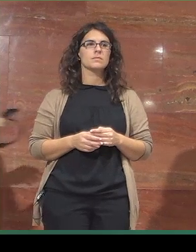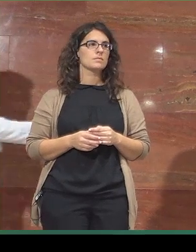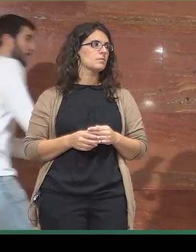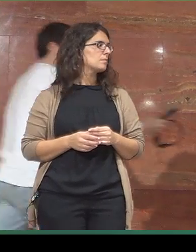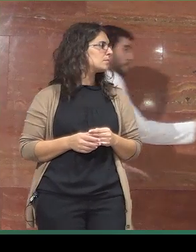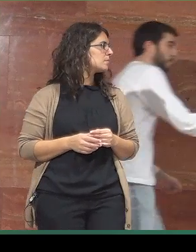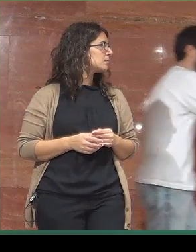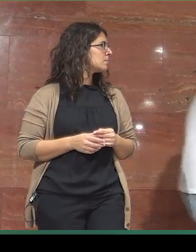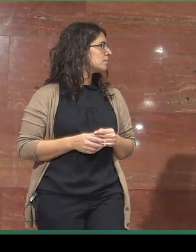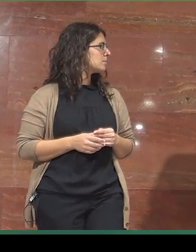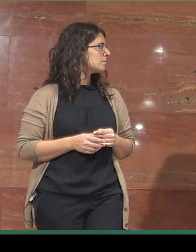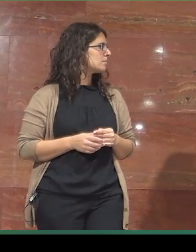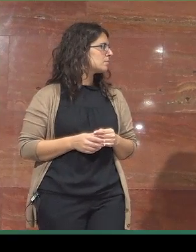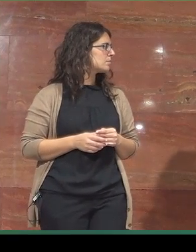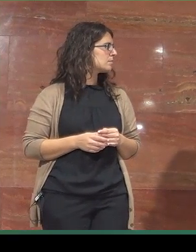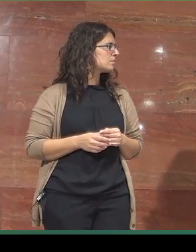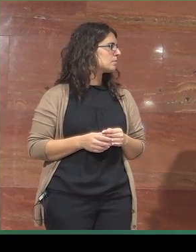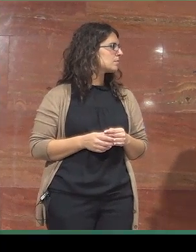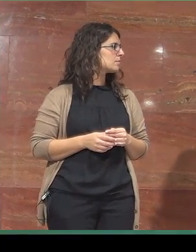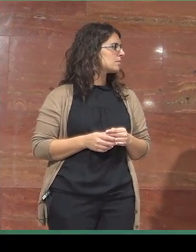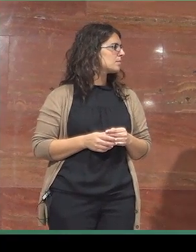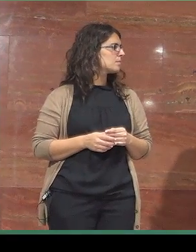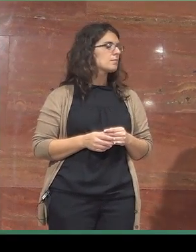fine, it's fine. Yeah?